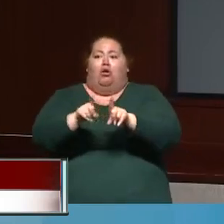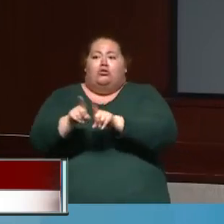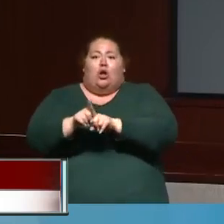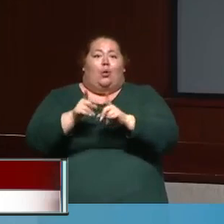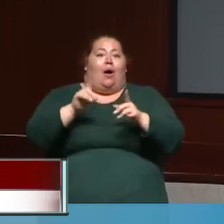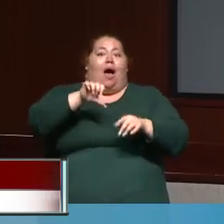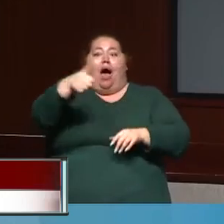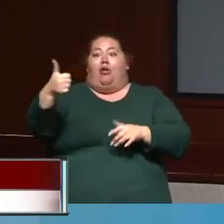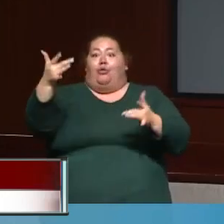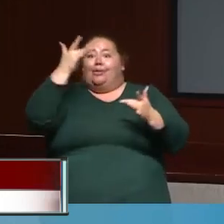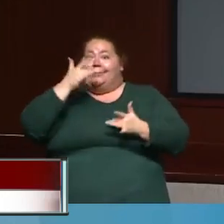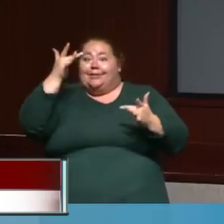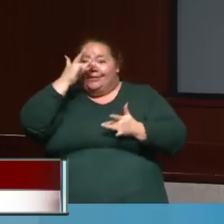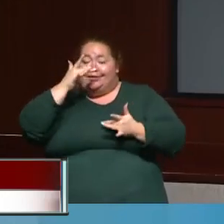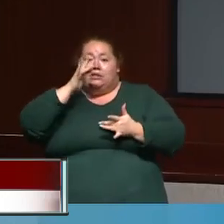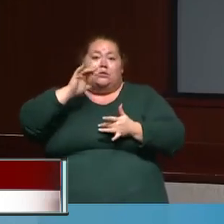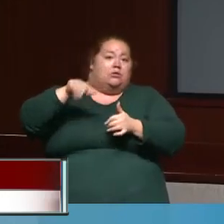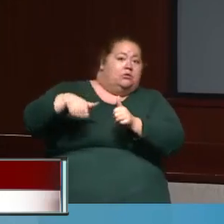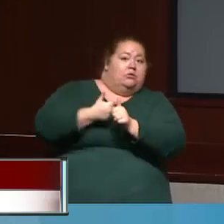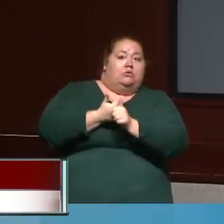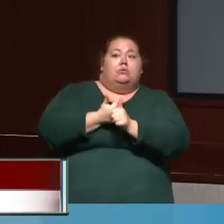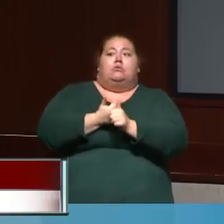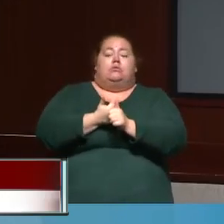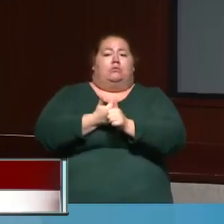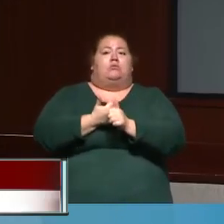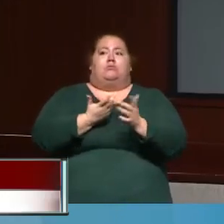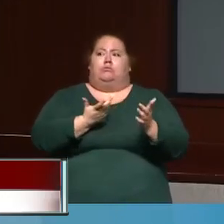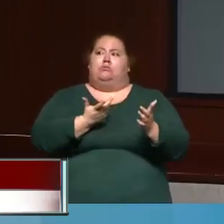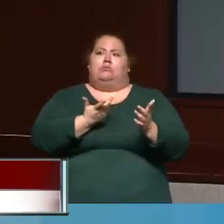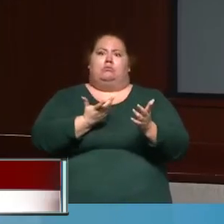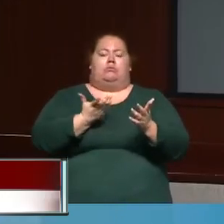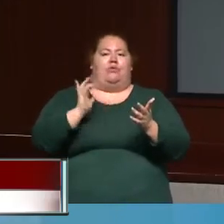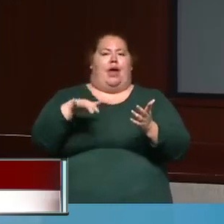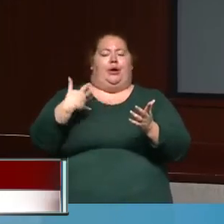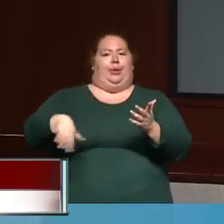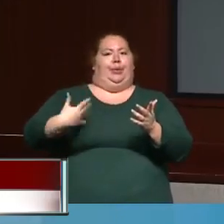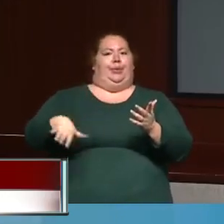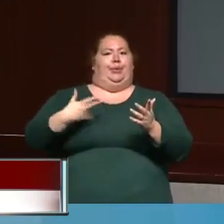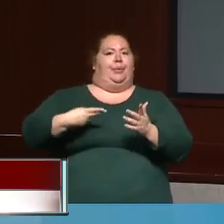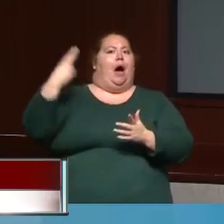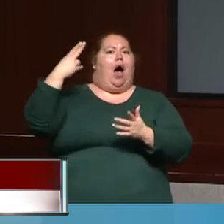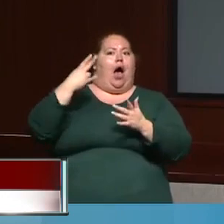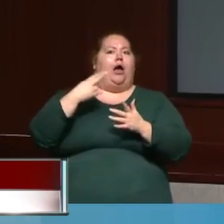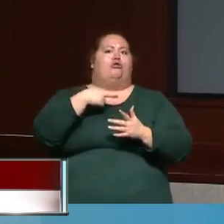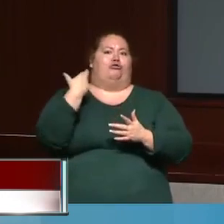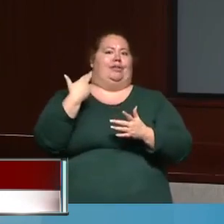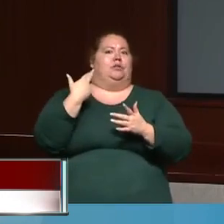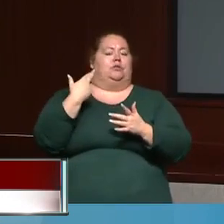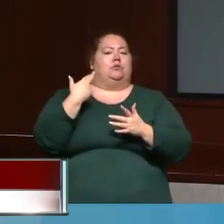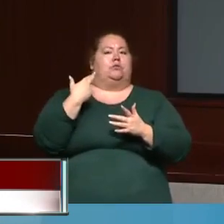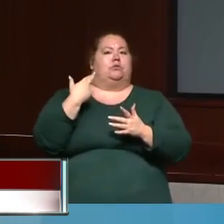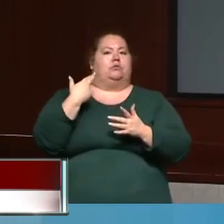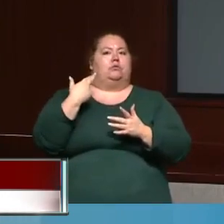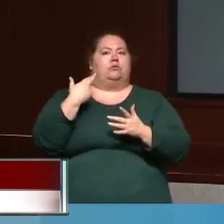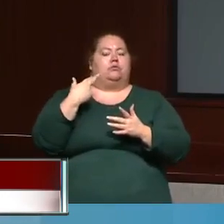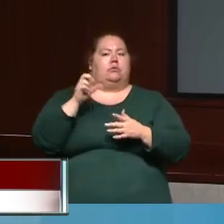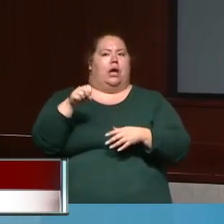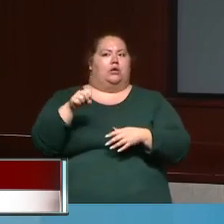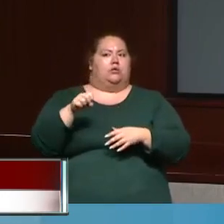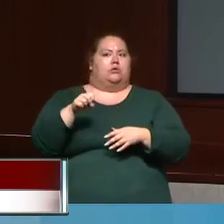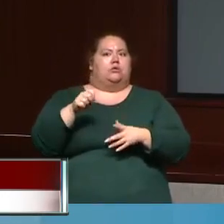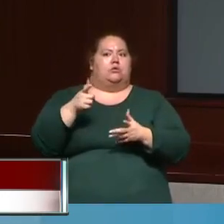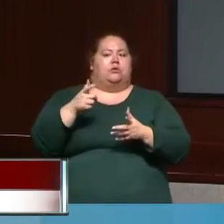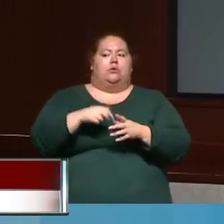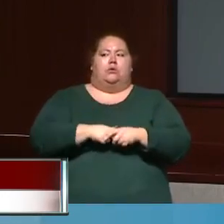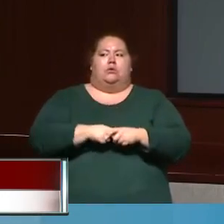I or someone I know has one of those underlying conditions that puts you at severe risk of illness, at higher risk of severe illness or death, then